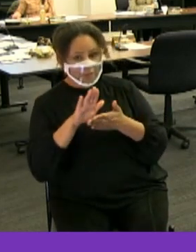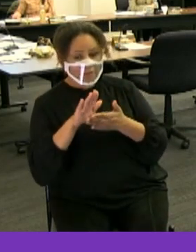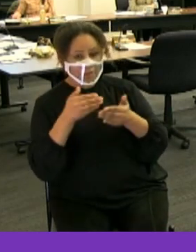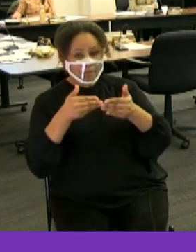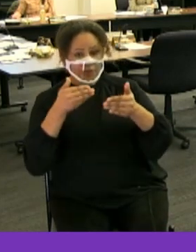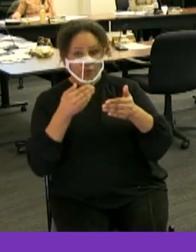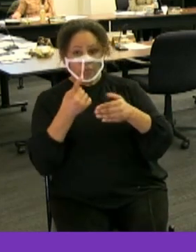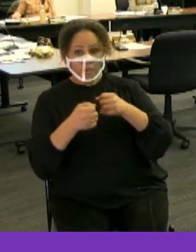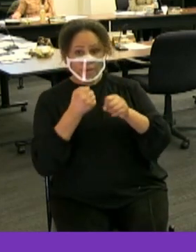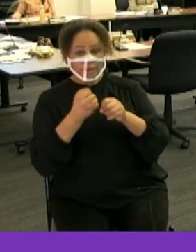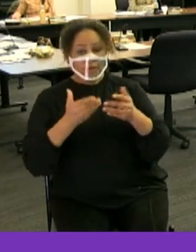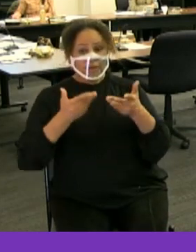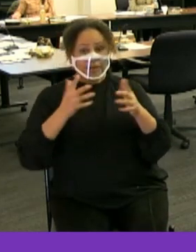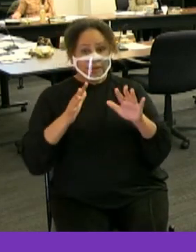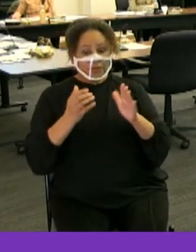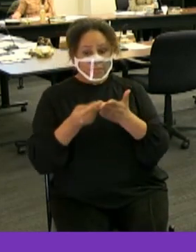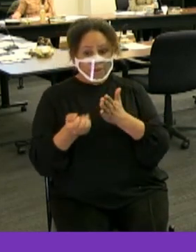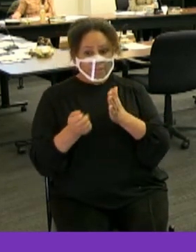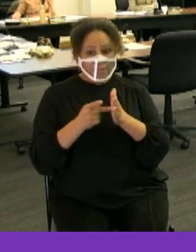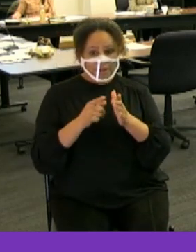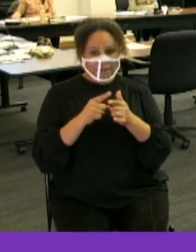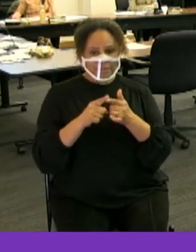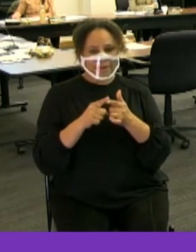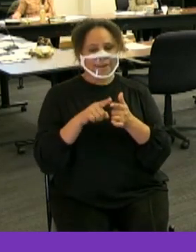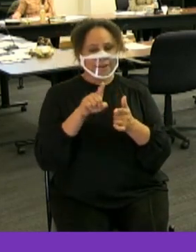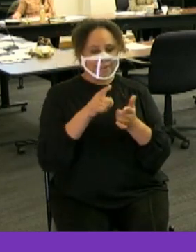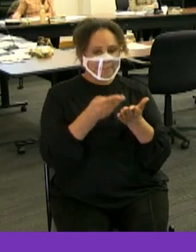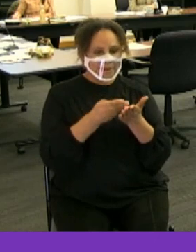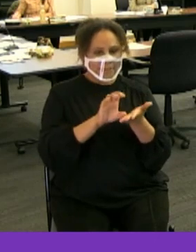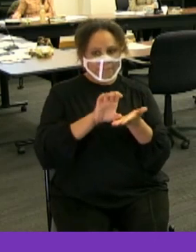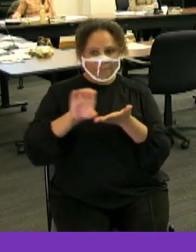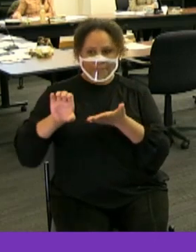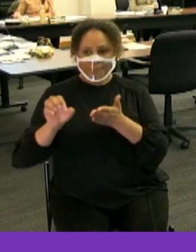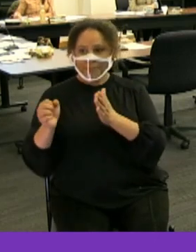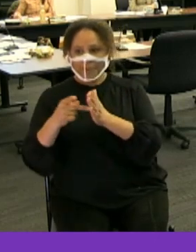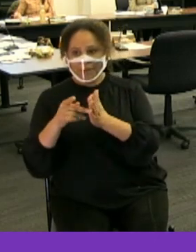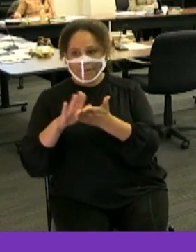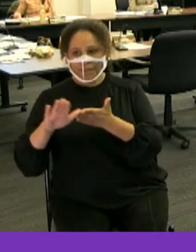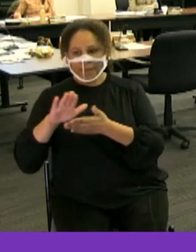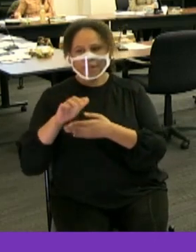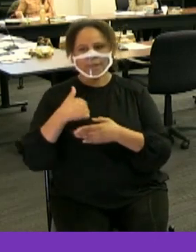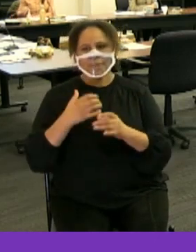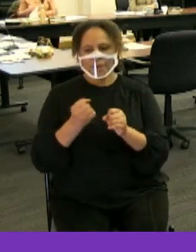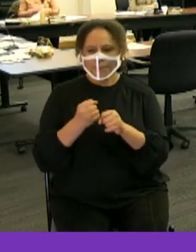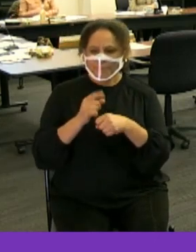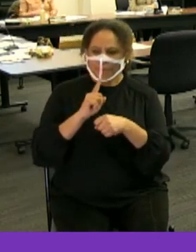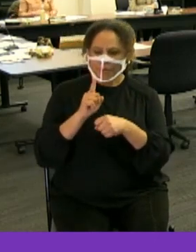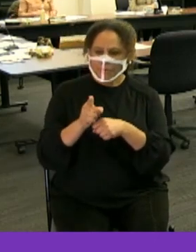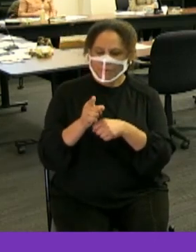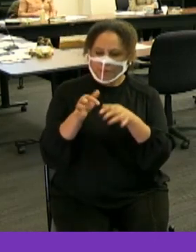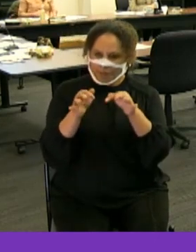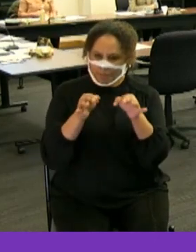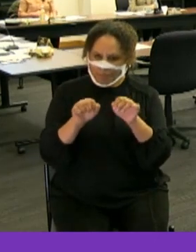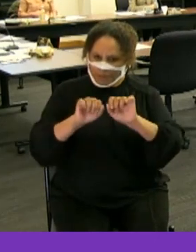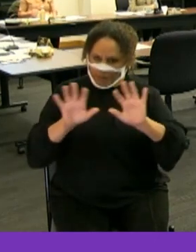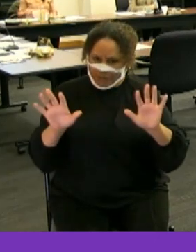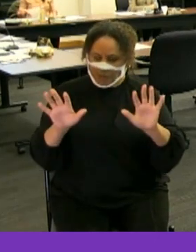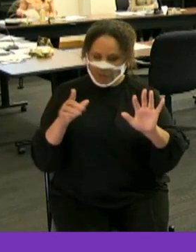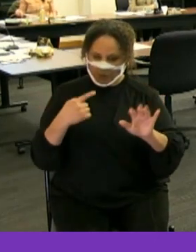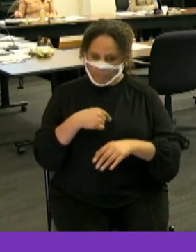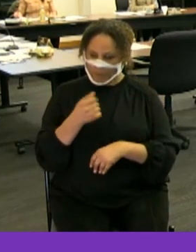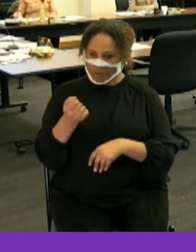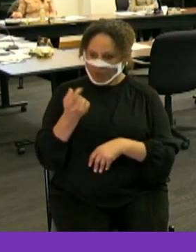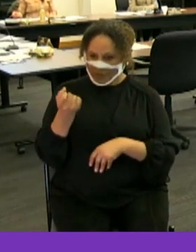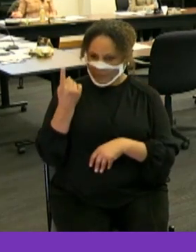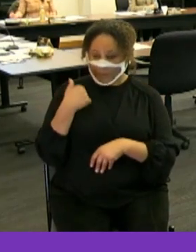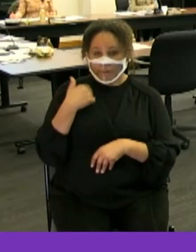than 1 year after receiving that reimbursement, they would have to reimburse the college. Okay, I just want to make sure that it's spelled, Mhm. that we all understand that. Yes. Because I know you wrote in